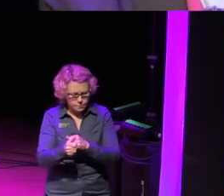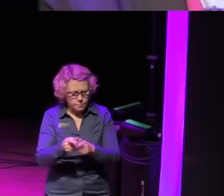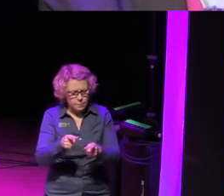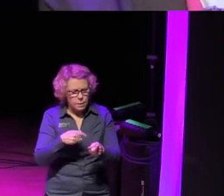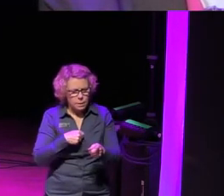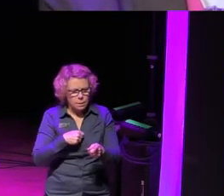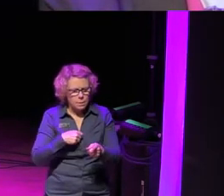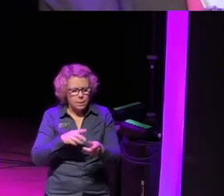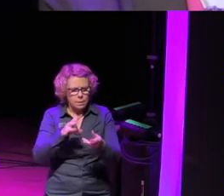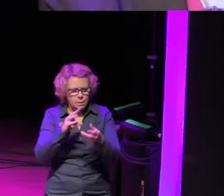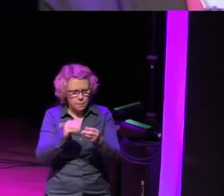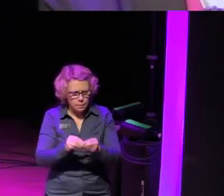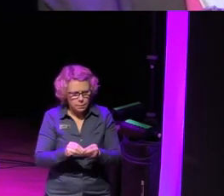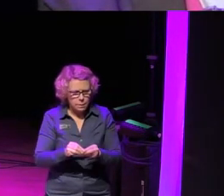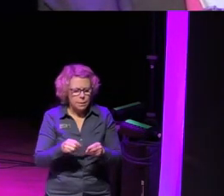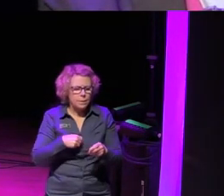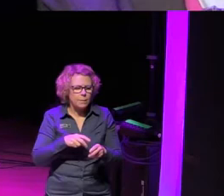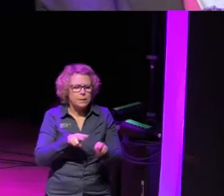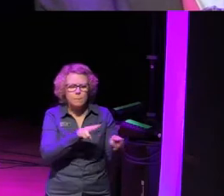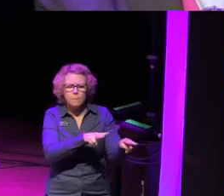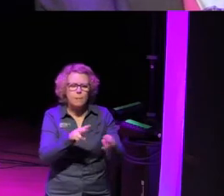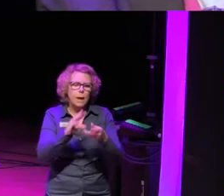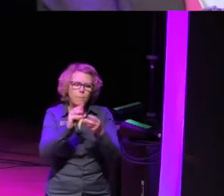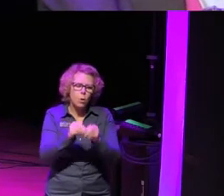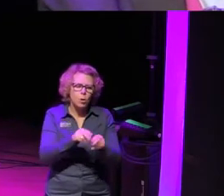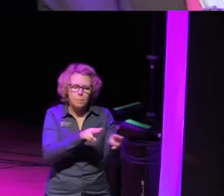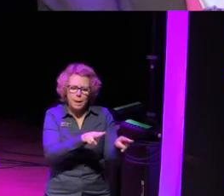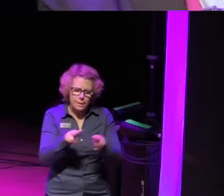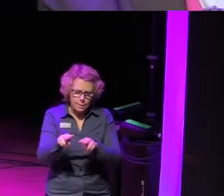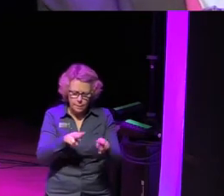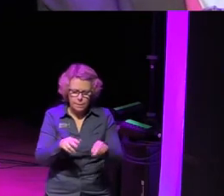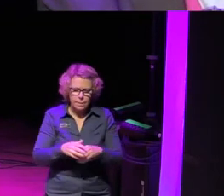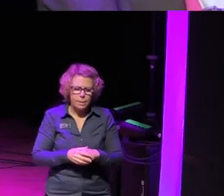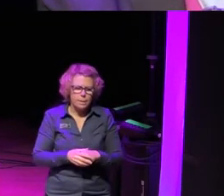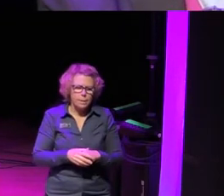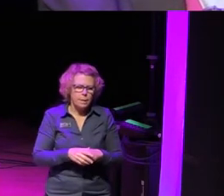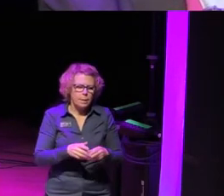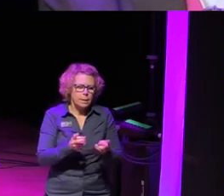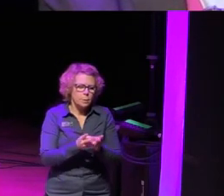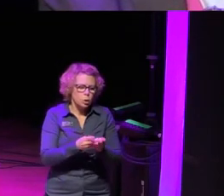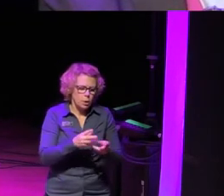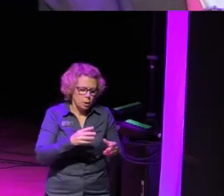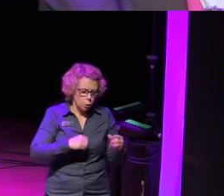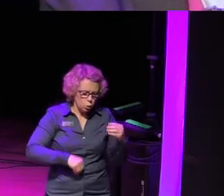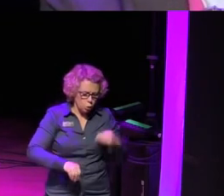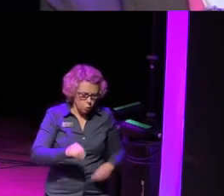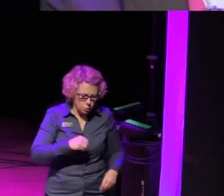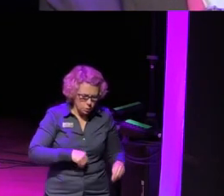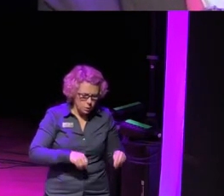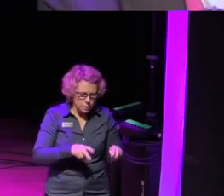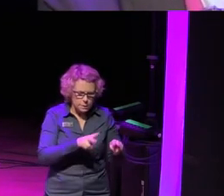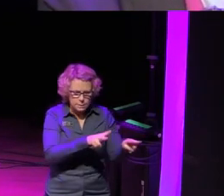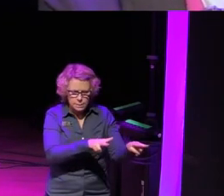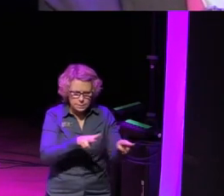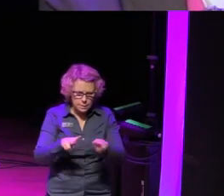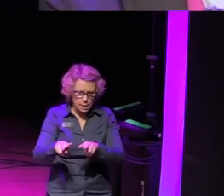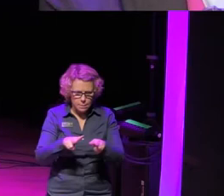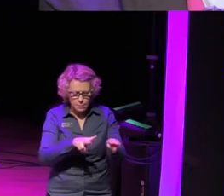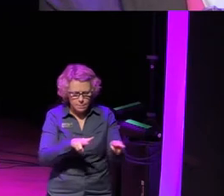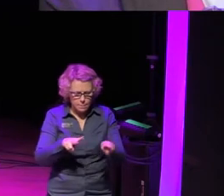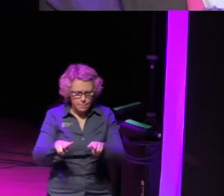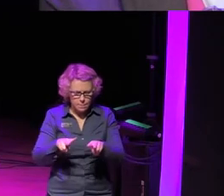equals D minus A. And that is corruption is equal,